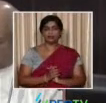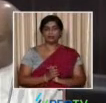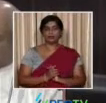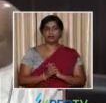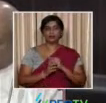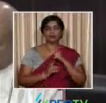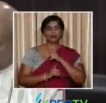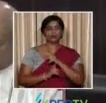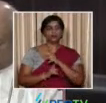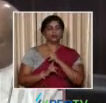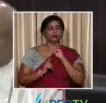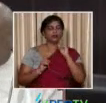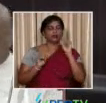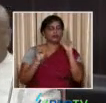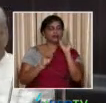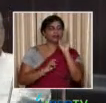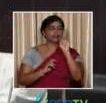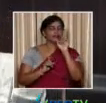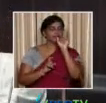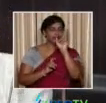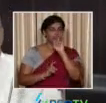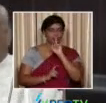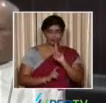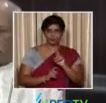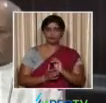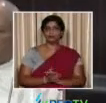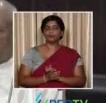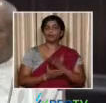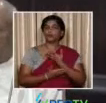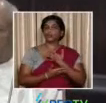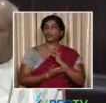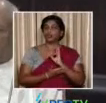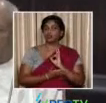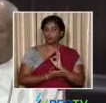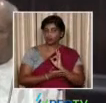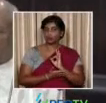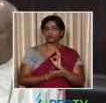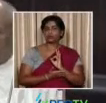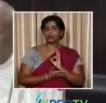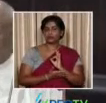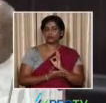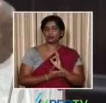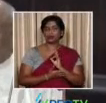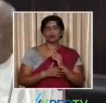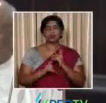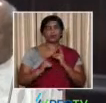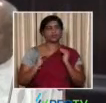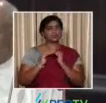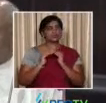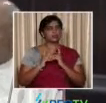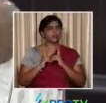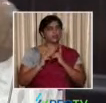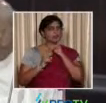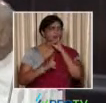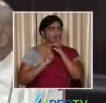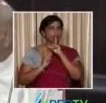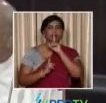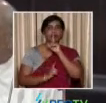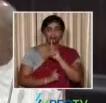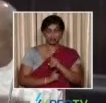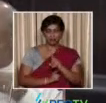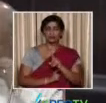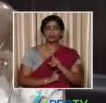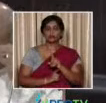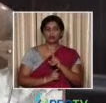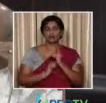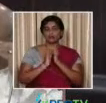Samajivikata kiya yedumak tiyena. Budhun wahanse Samajivikata gana Deshana kale